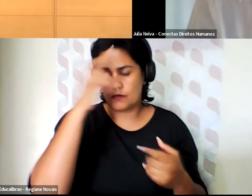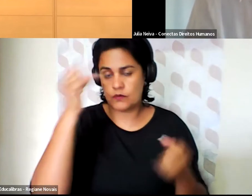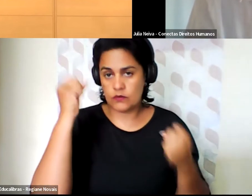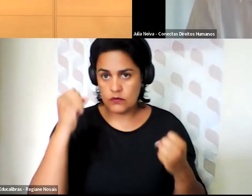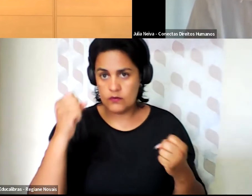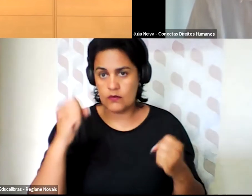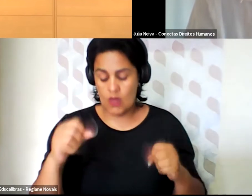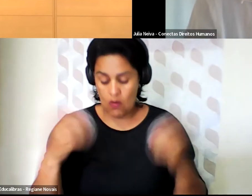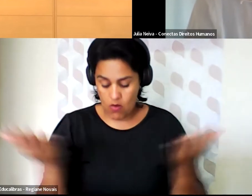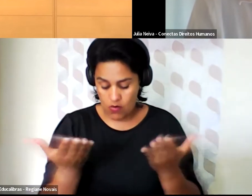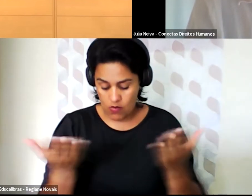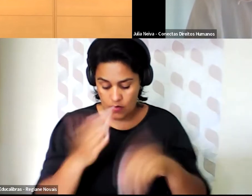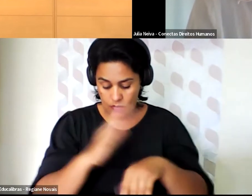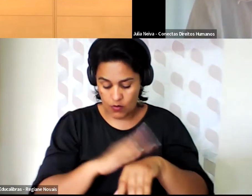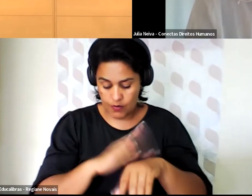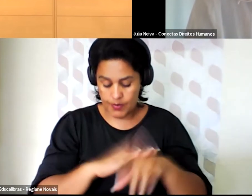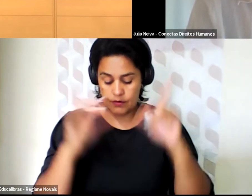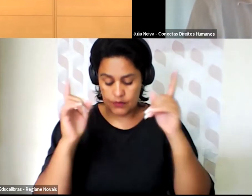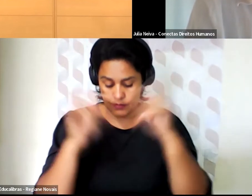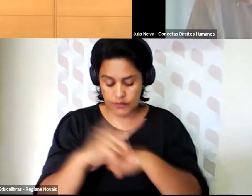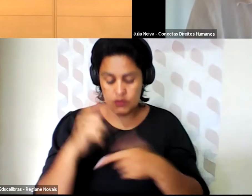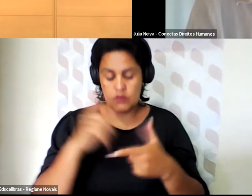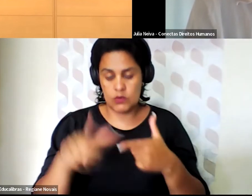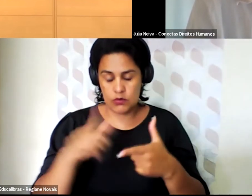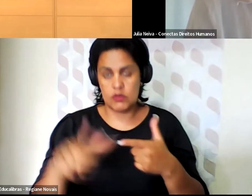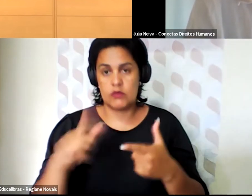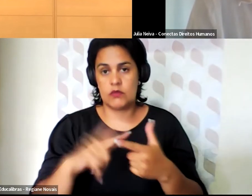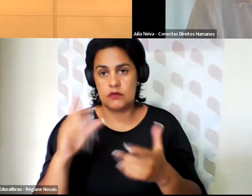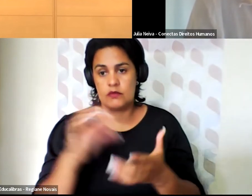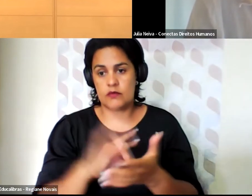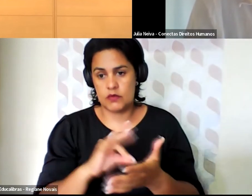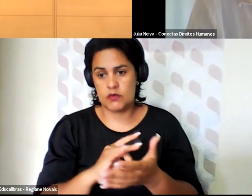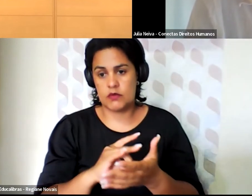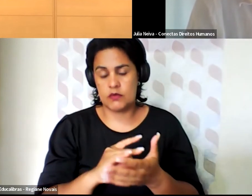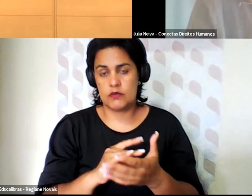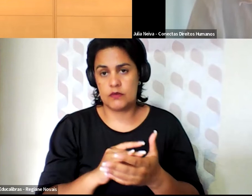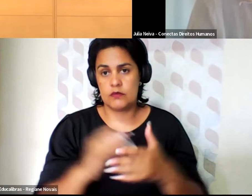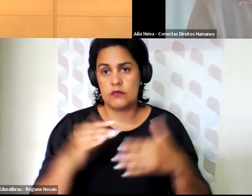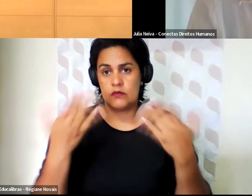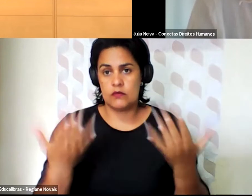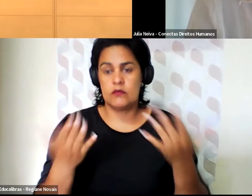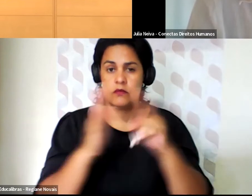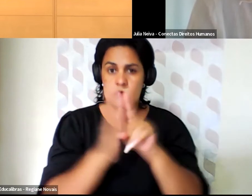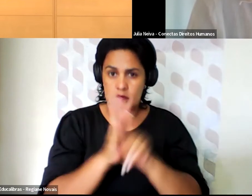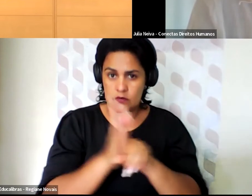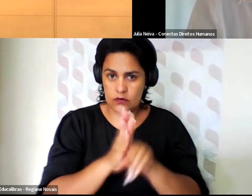problems. And then in these studies, we show how to overcome these